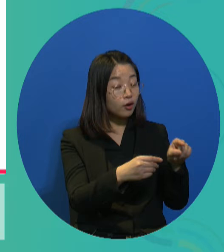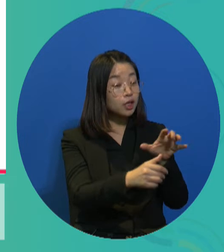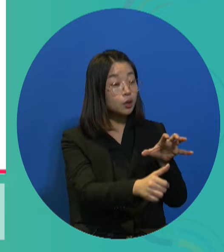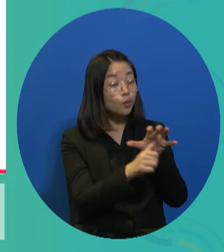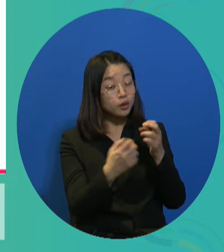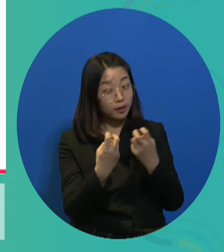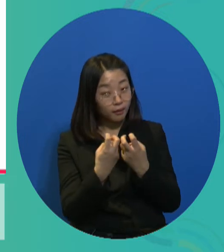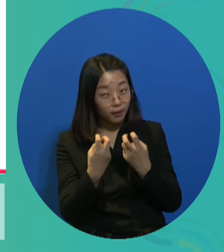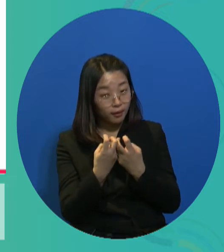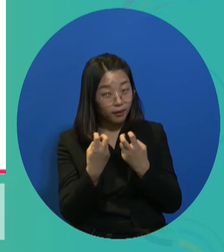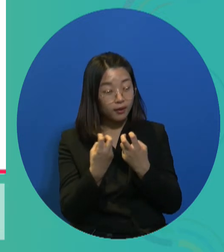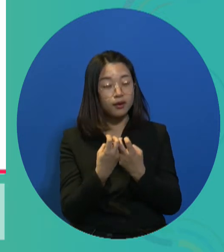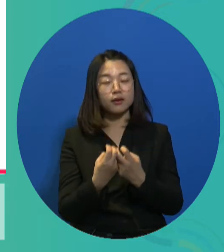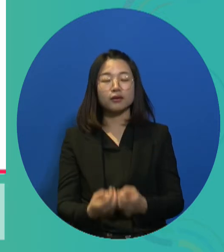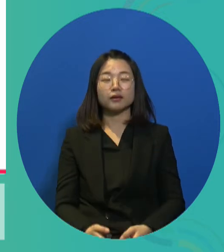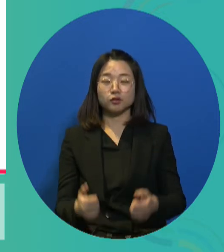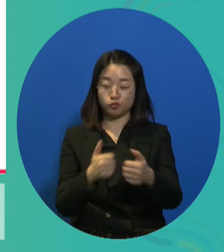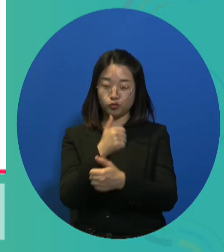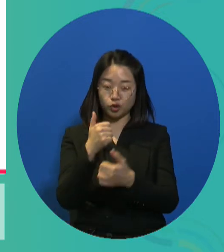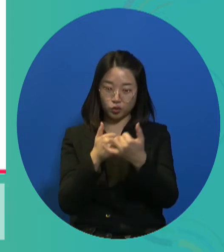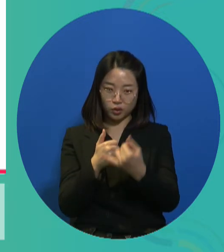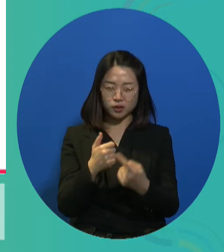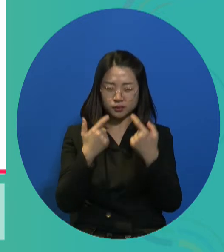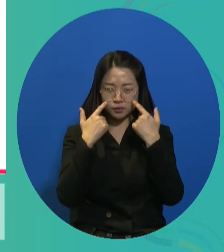in domestic policies.